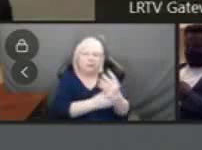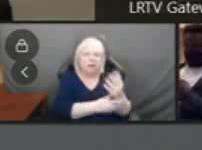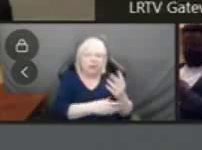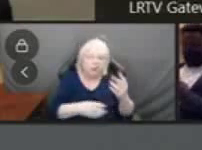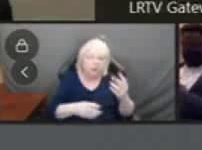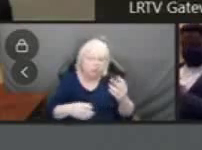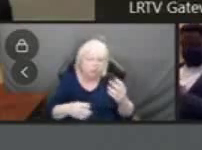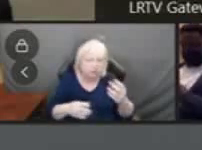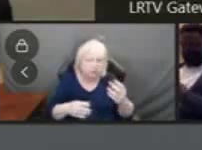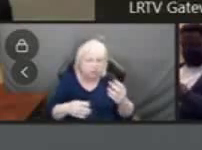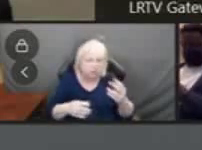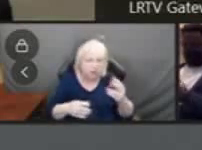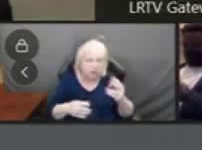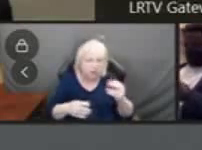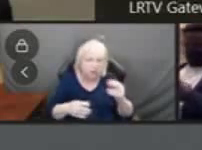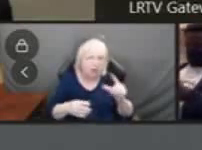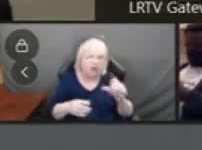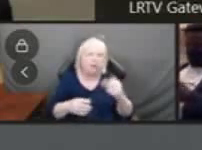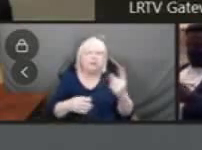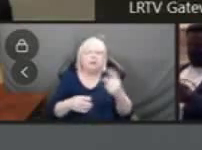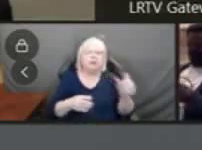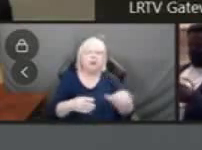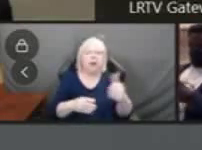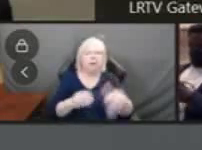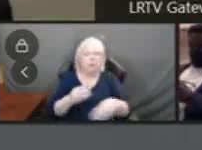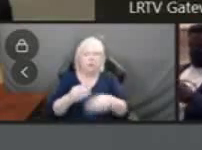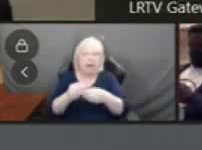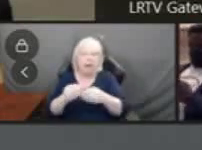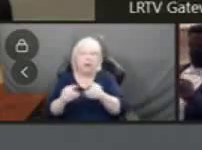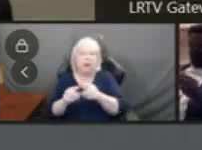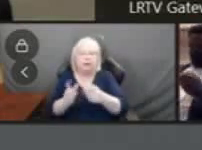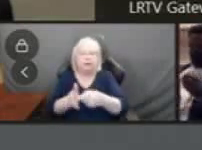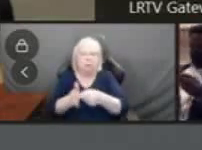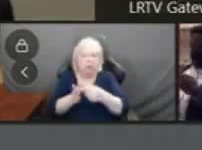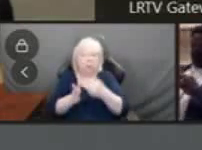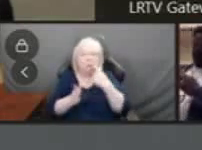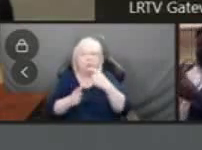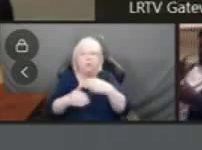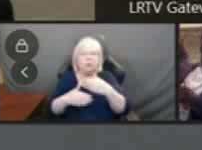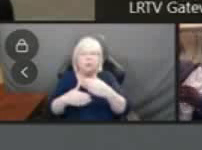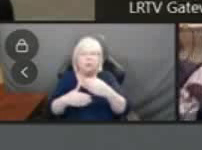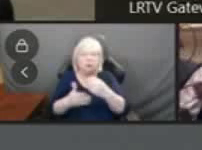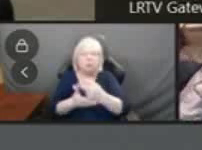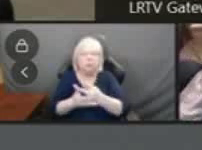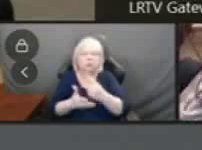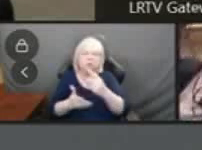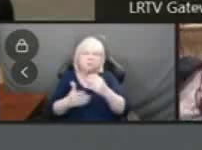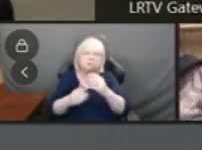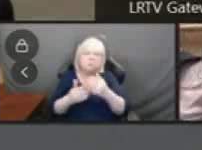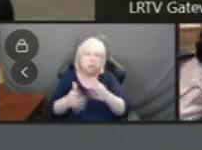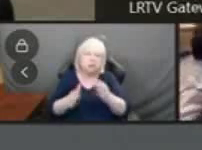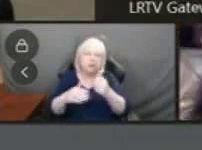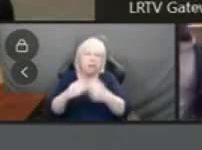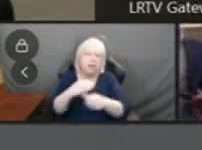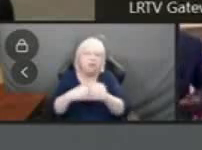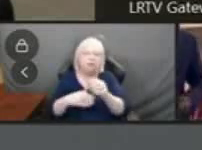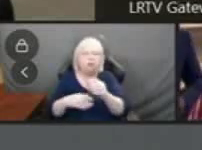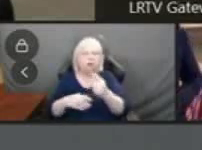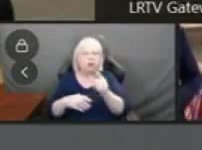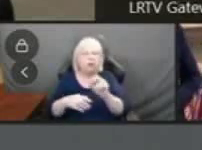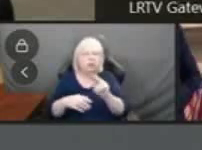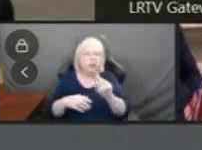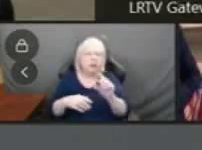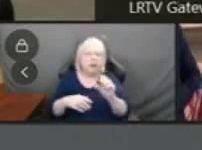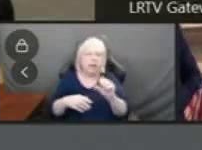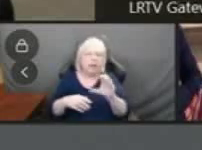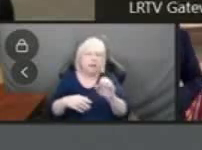was thrown out there as a condition of approval through the process, it would fall generally under landscaping per industrial districts. Okay. And